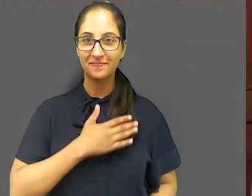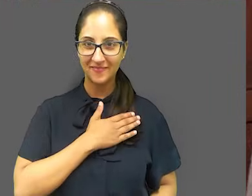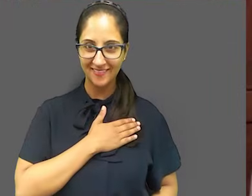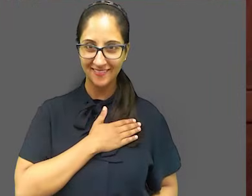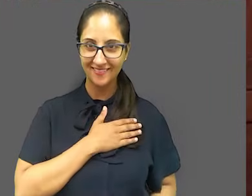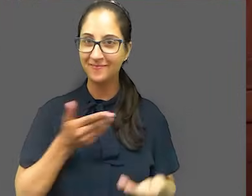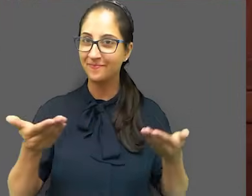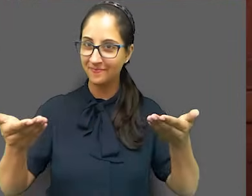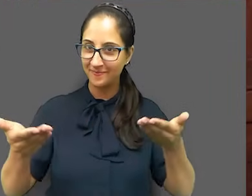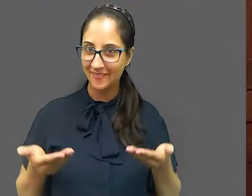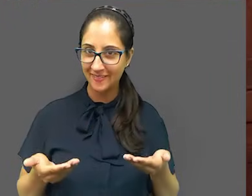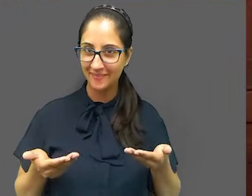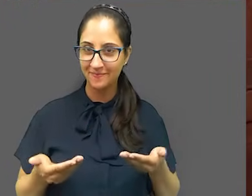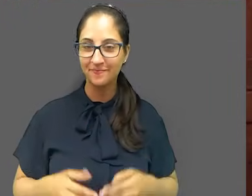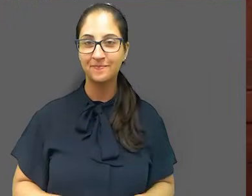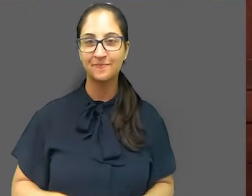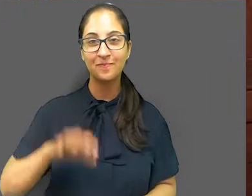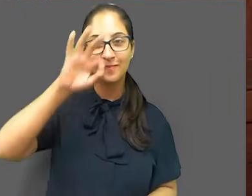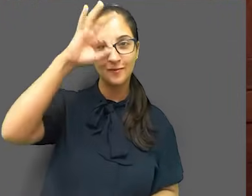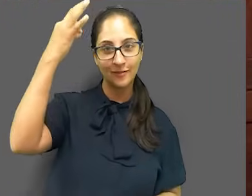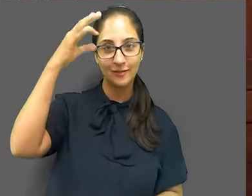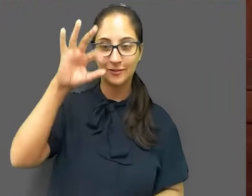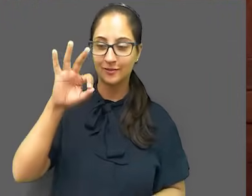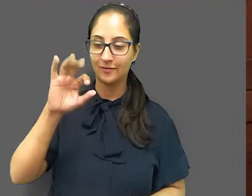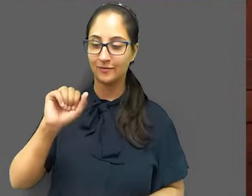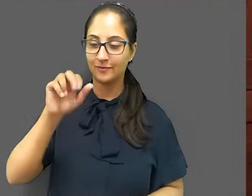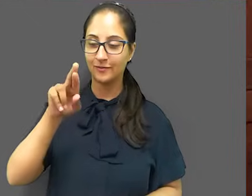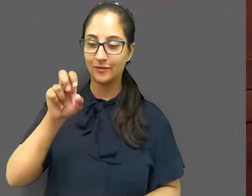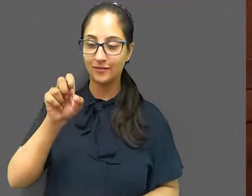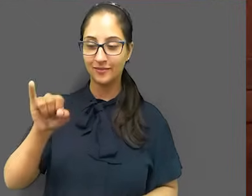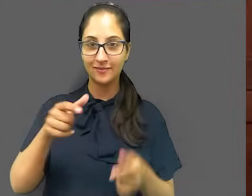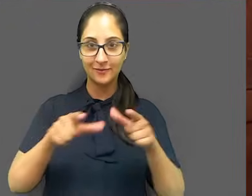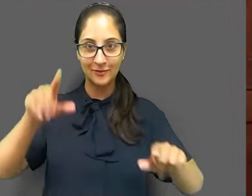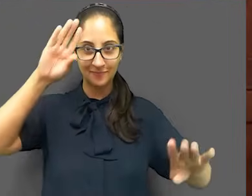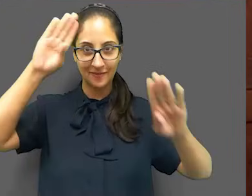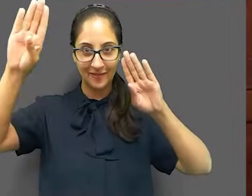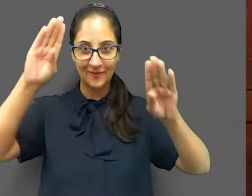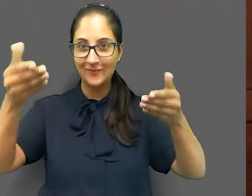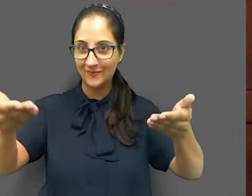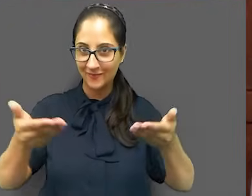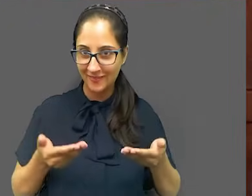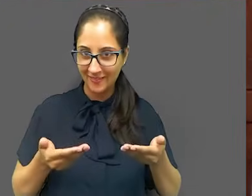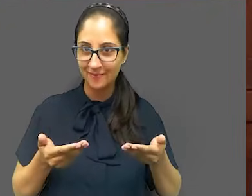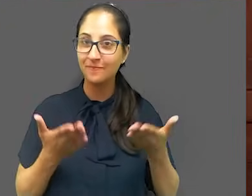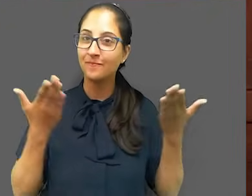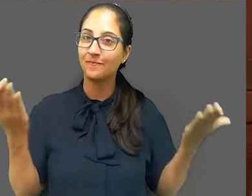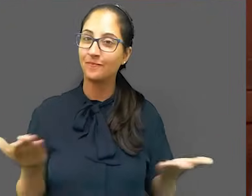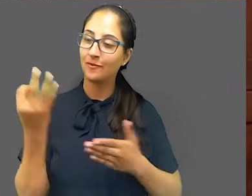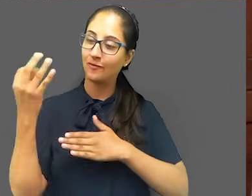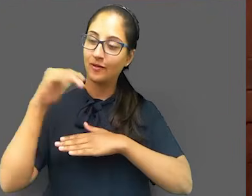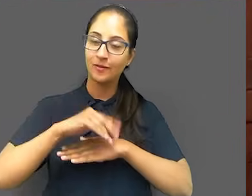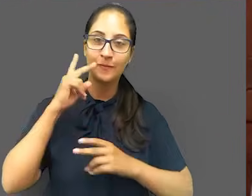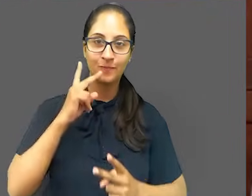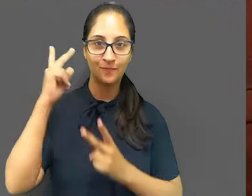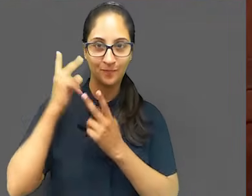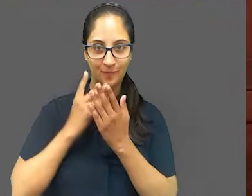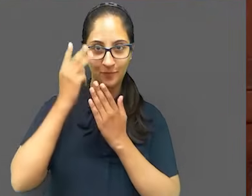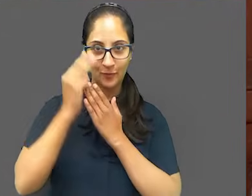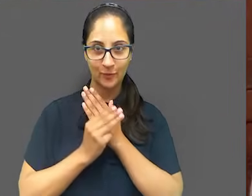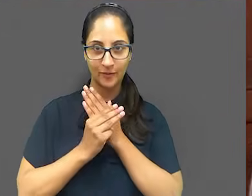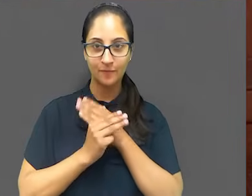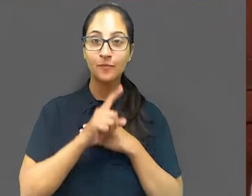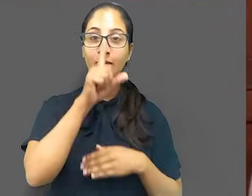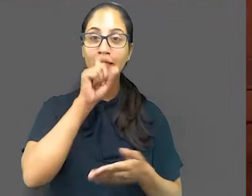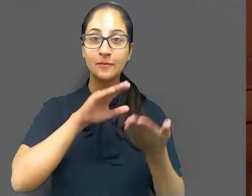Ya Ali Madad, welcome, bienvenue, Khusham Madid. A very warm welcome to tonight's Friday Night Reflections, to our